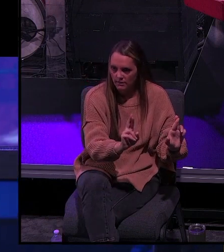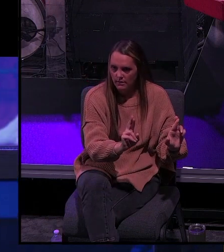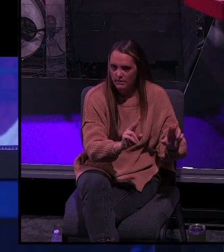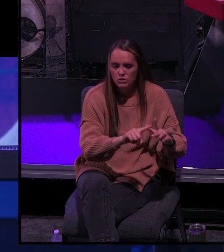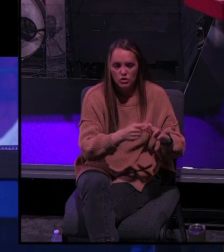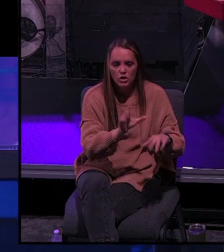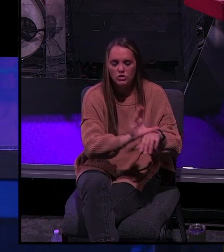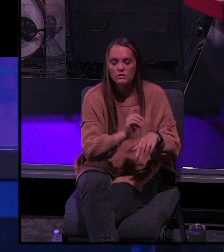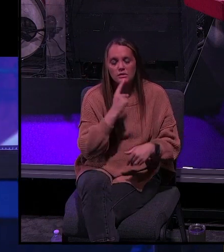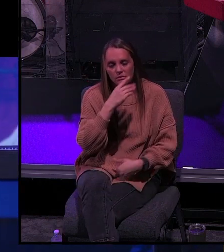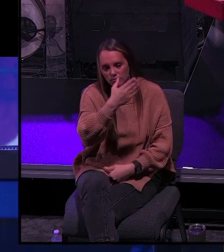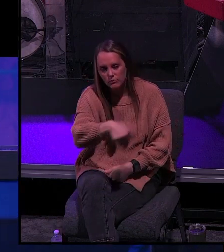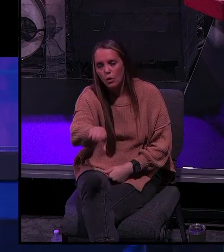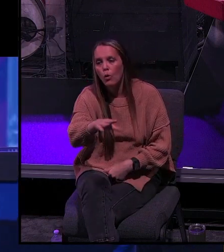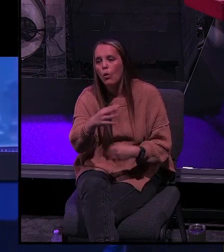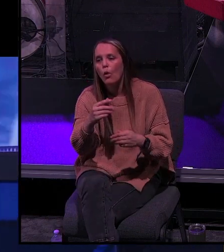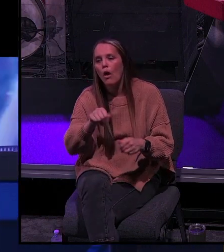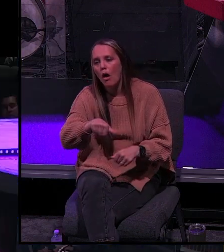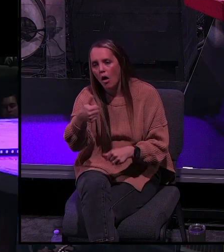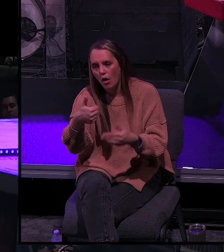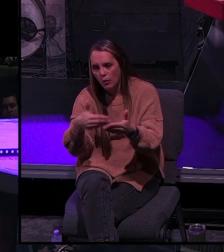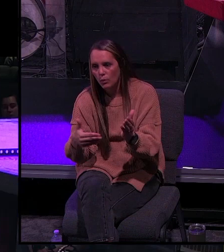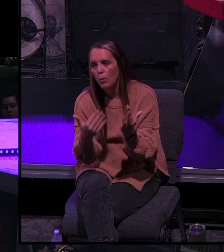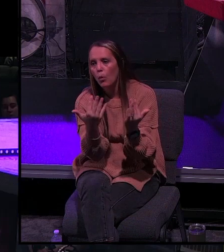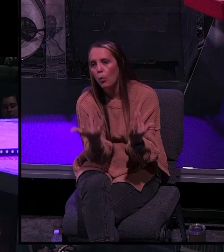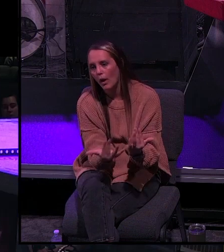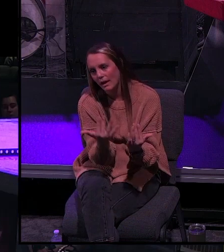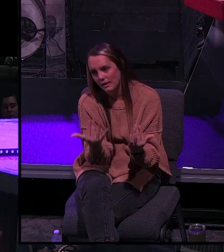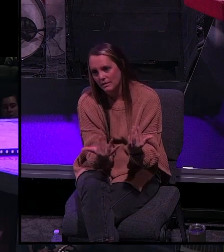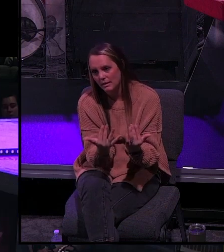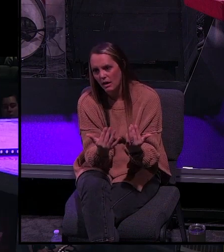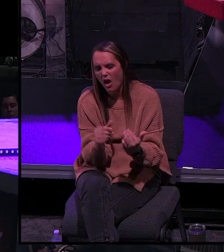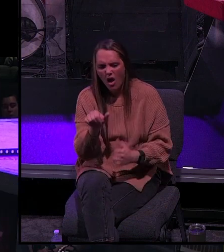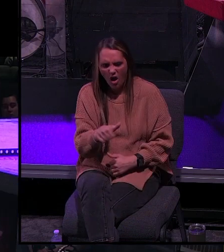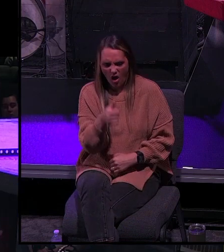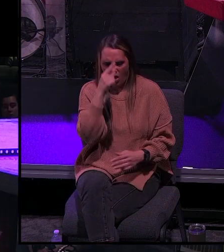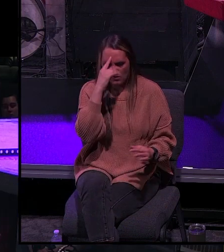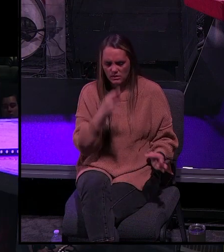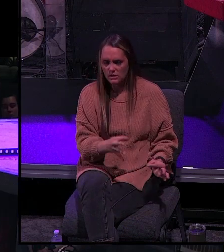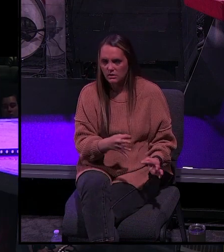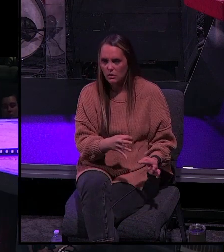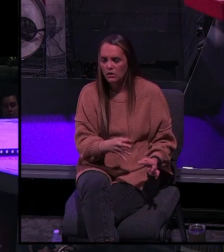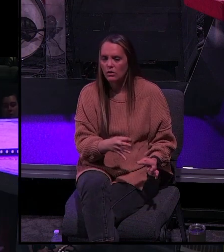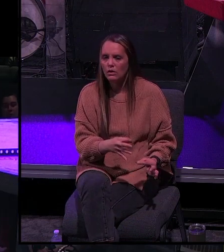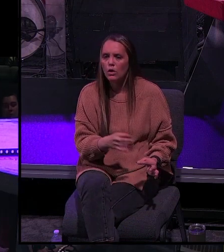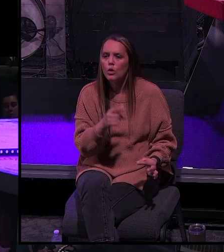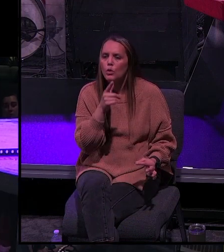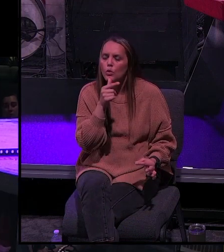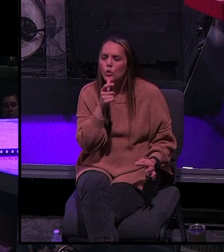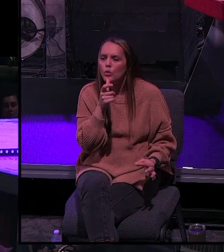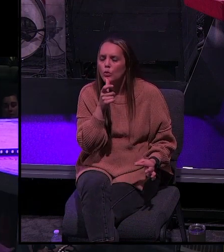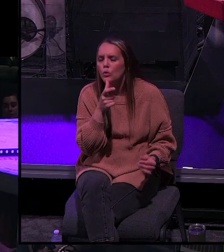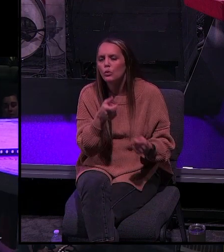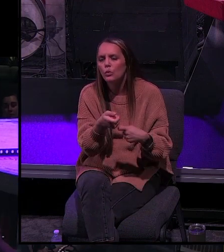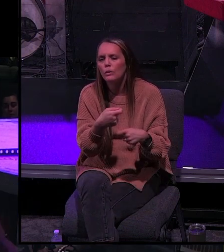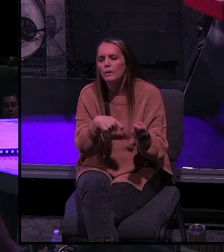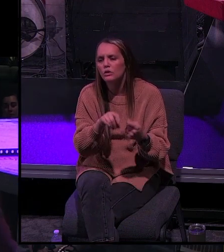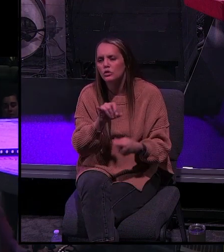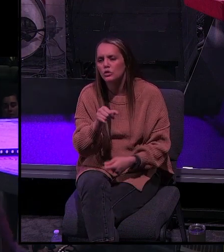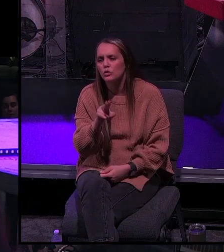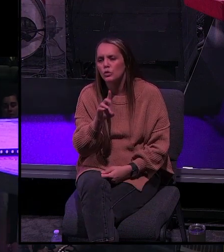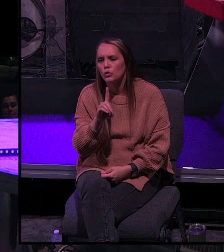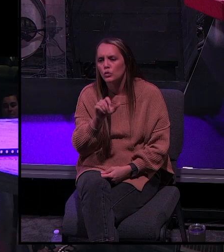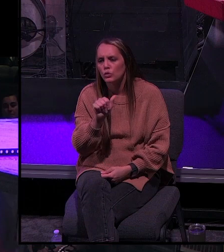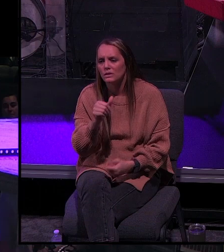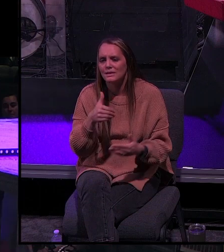room and wait. Just stop. The only decision they made while they were in the upper room was who was going to replace Judas as the next disciple.